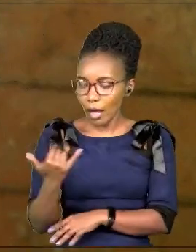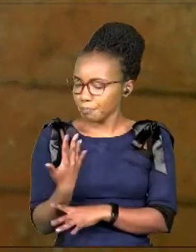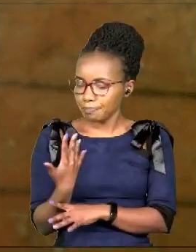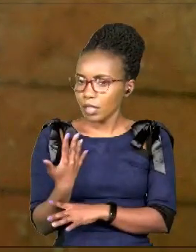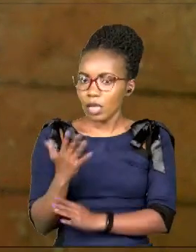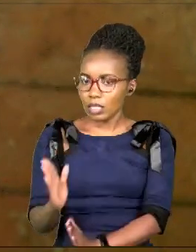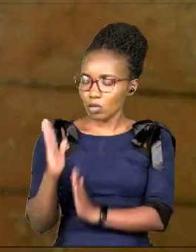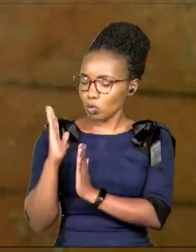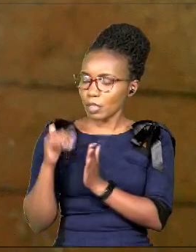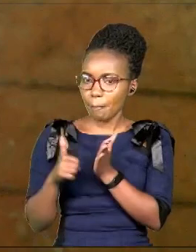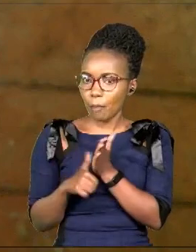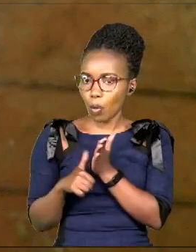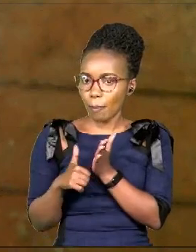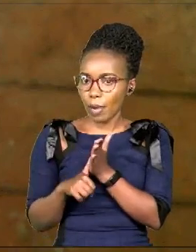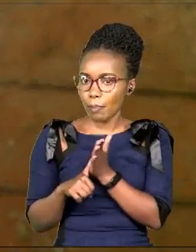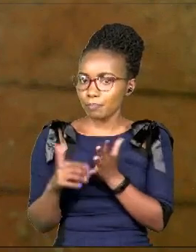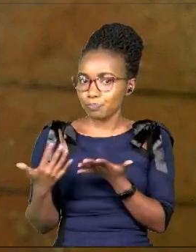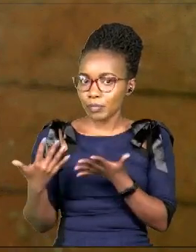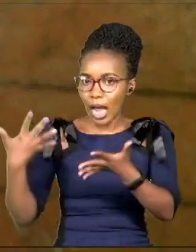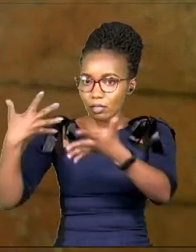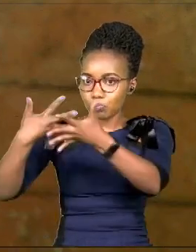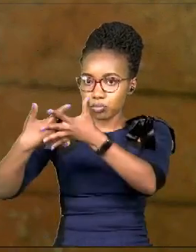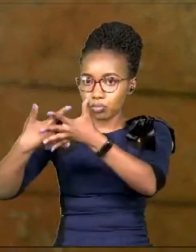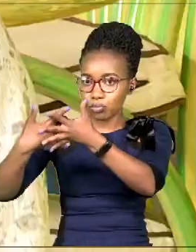security breach at the Maximum Prison?